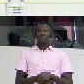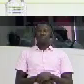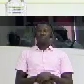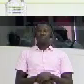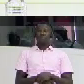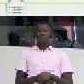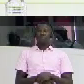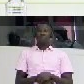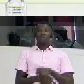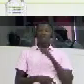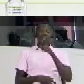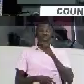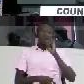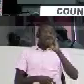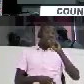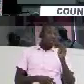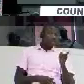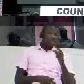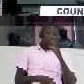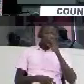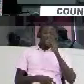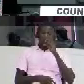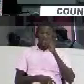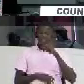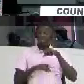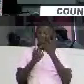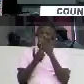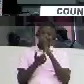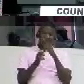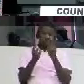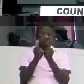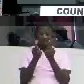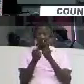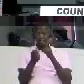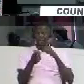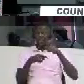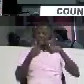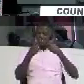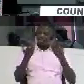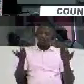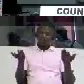Did he say anything else? Ndax am na leneen lu wax.